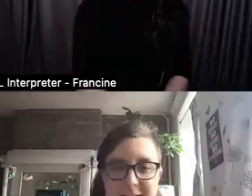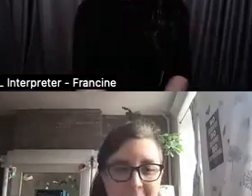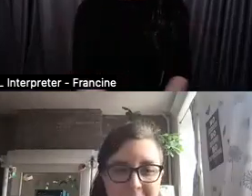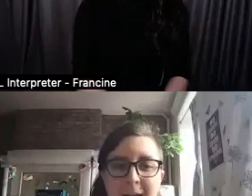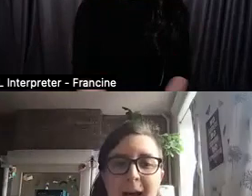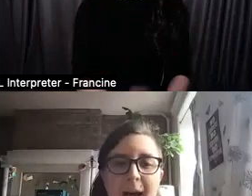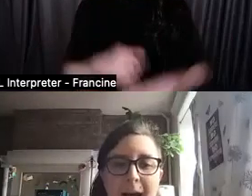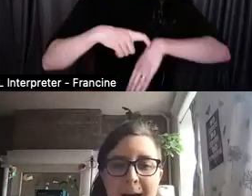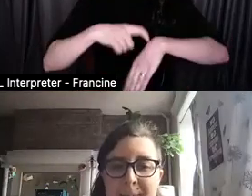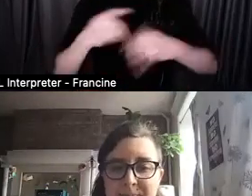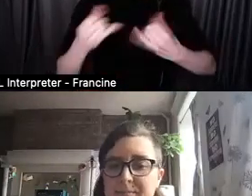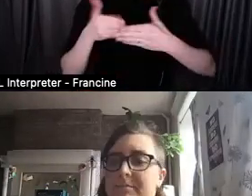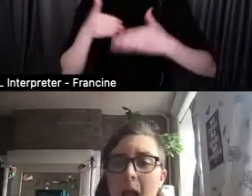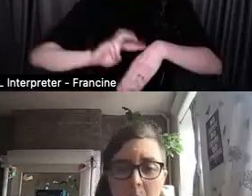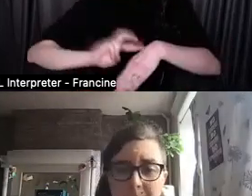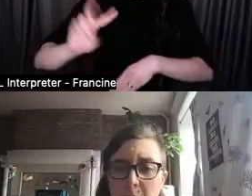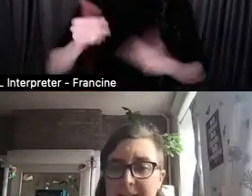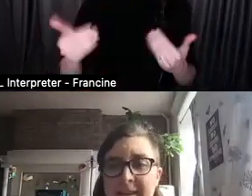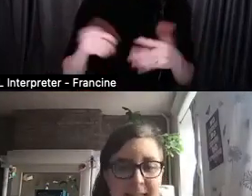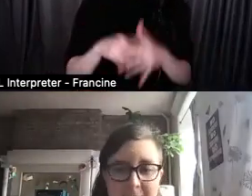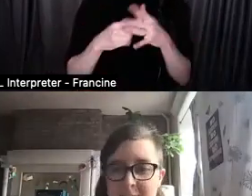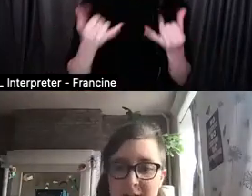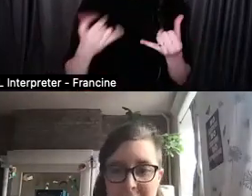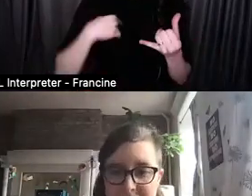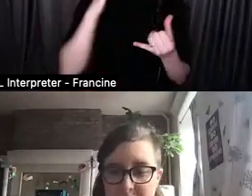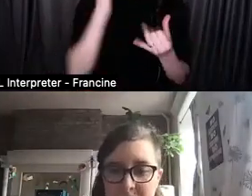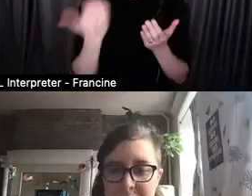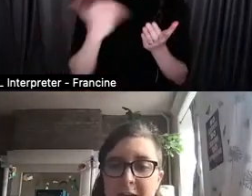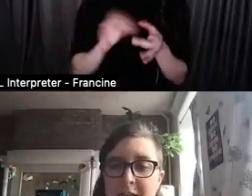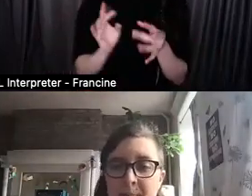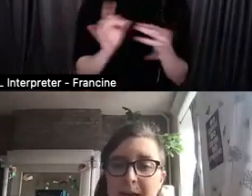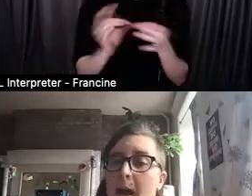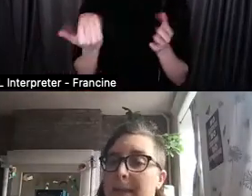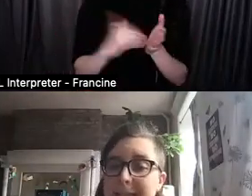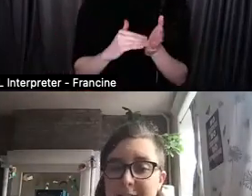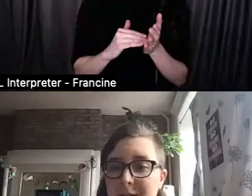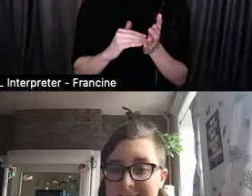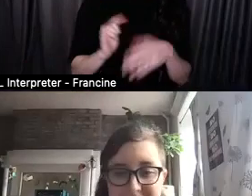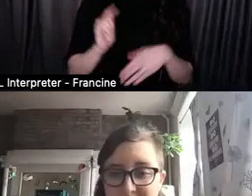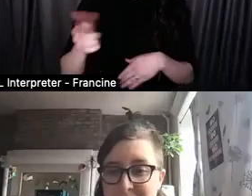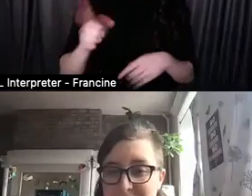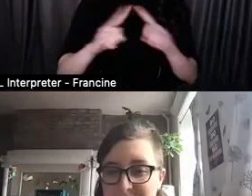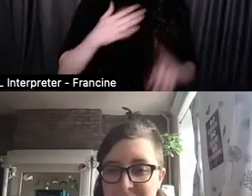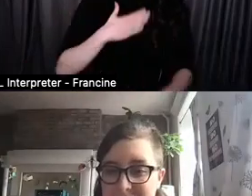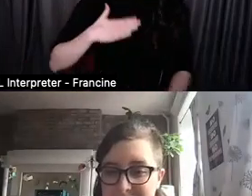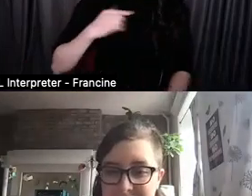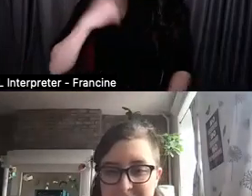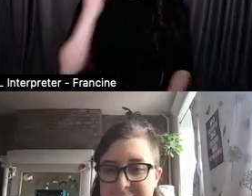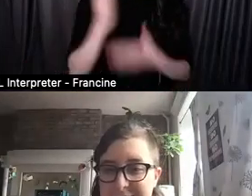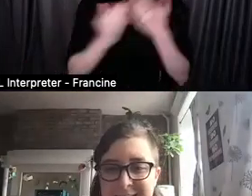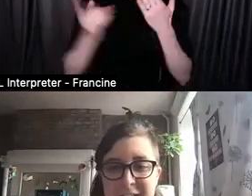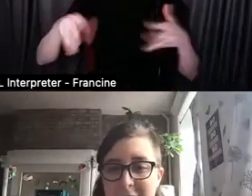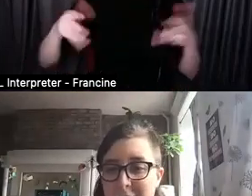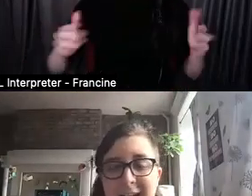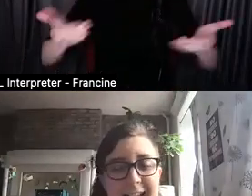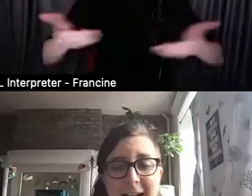sake of time. I'll be repeating this again sort of as I go through my introduction, but please do, I see a couple of folks have introduced themselves